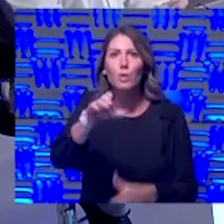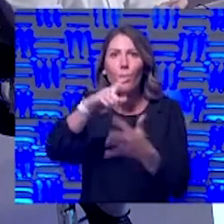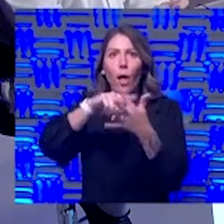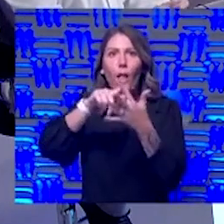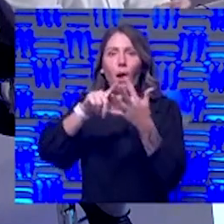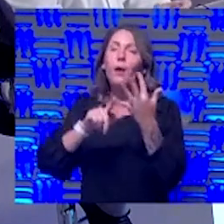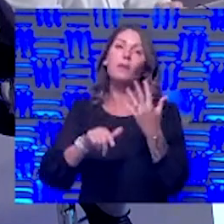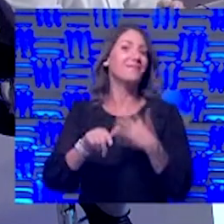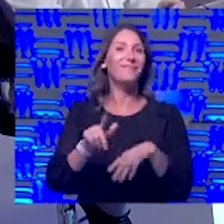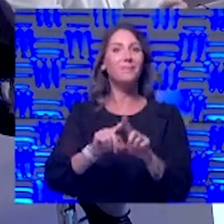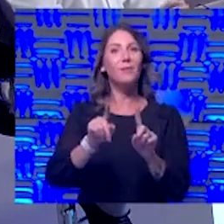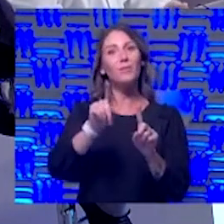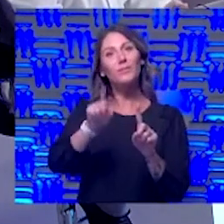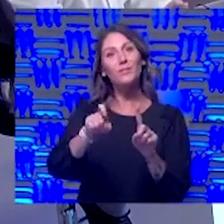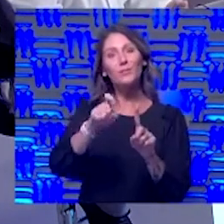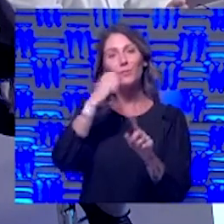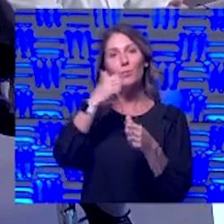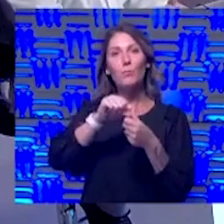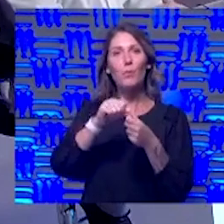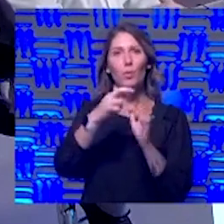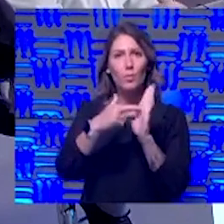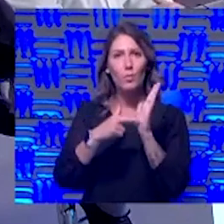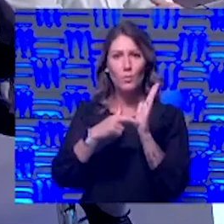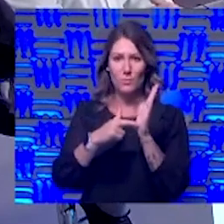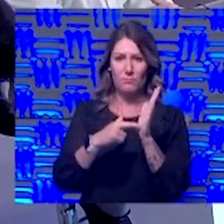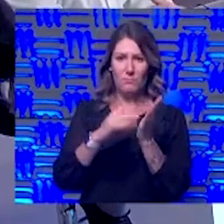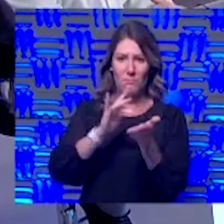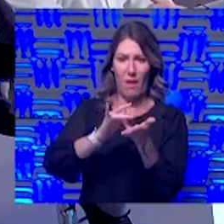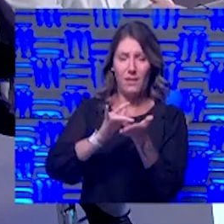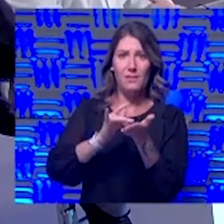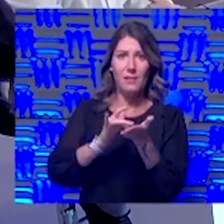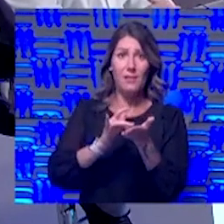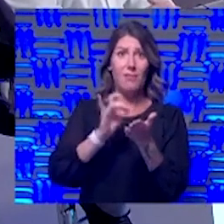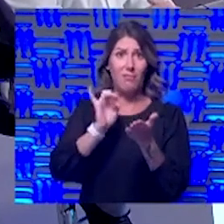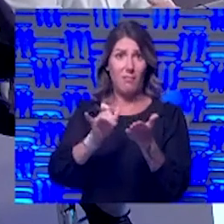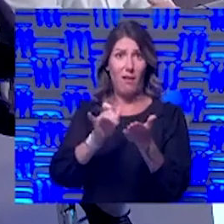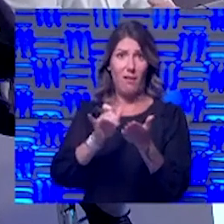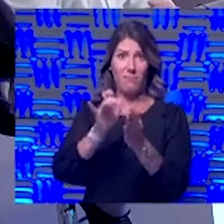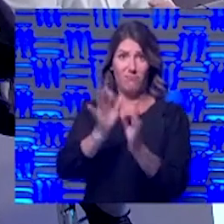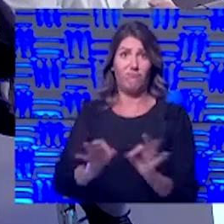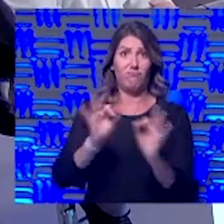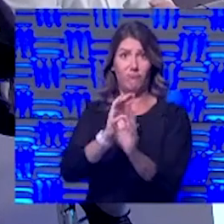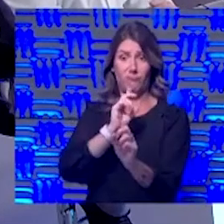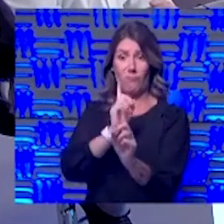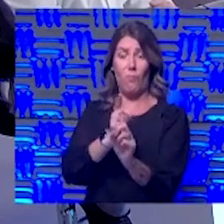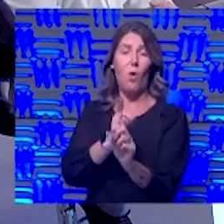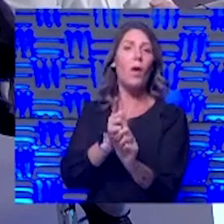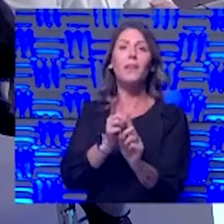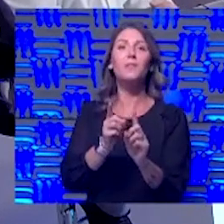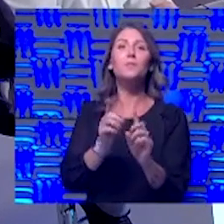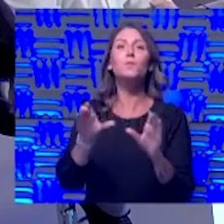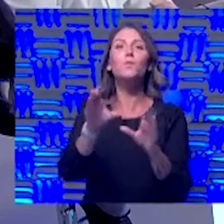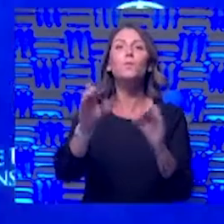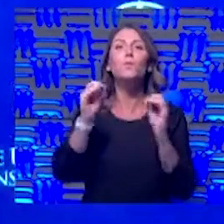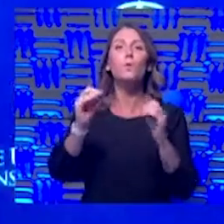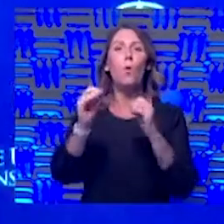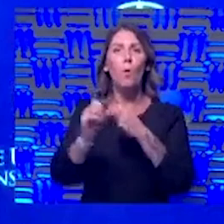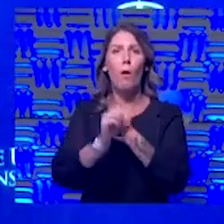to remember the rules of medicine. One of those key tenets is do no harm. Mm-hmm. And when you have a disease you don't know much about,